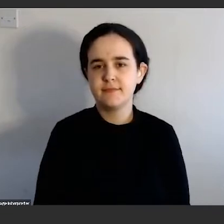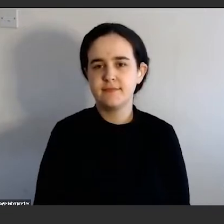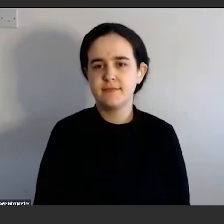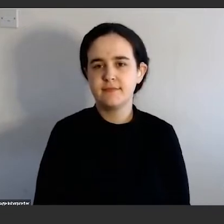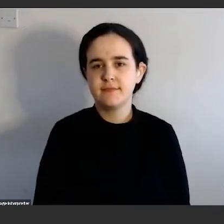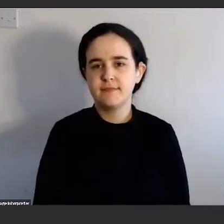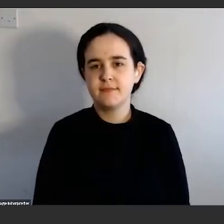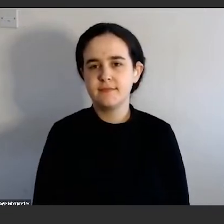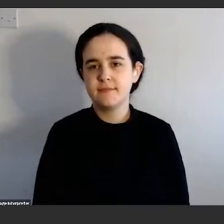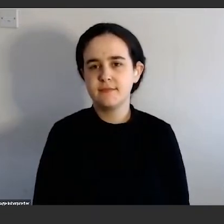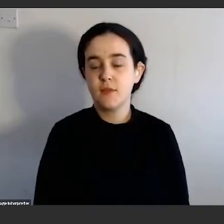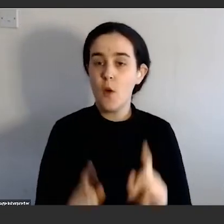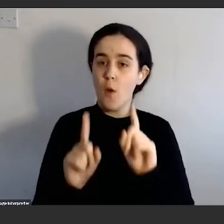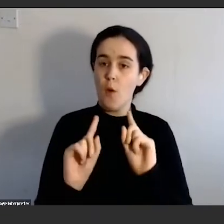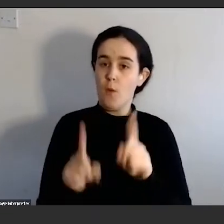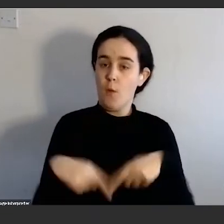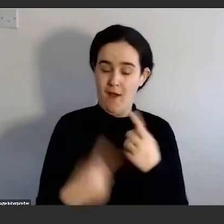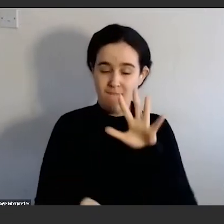That's 1 billion people.